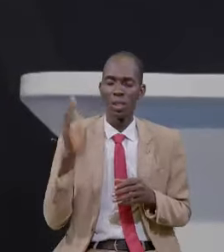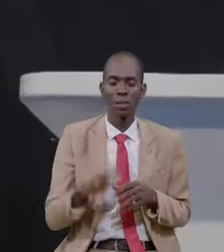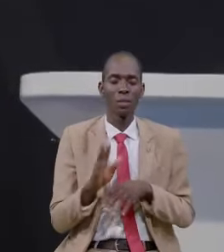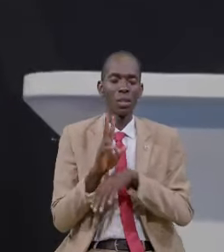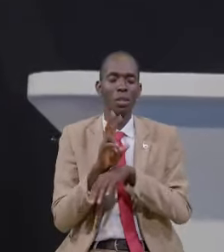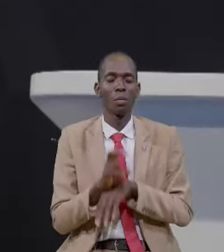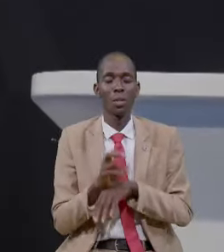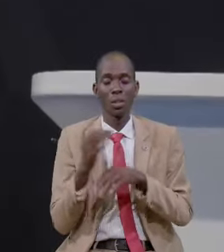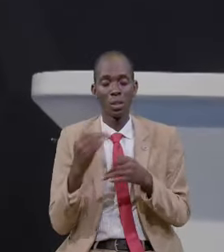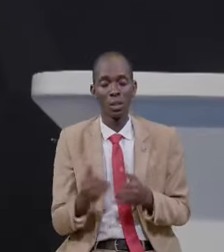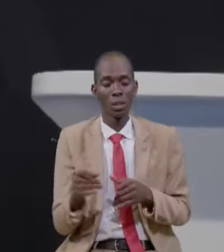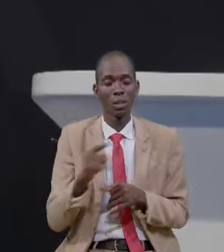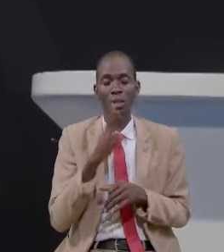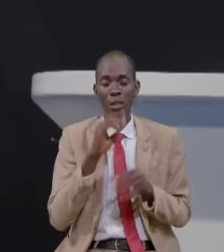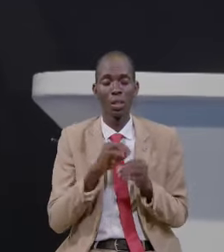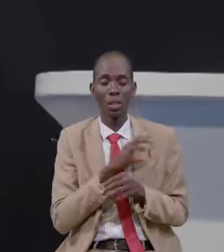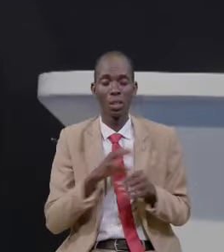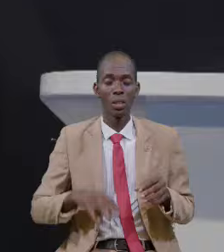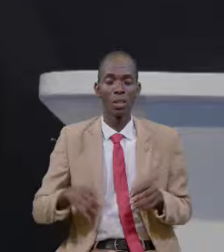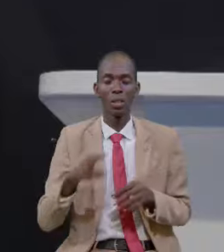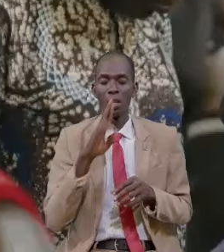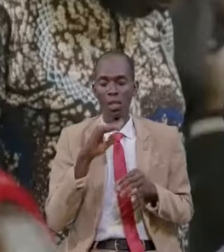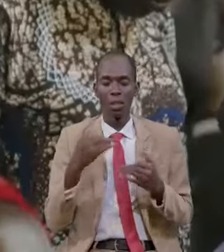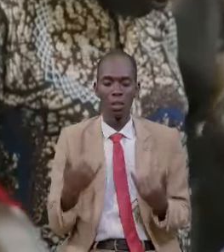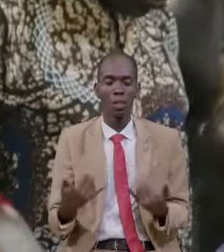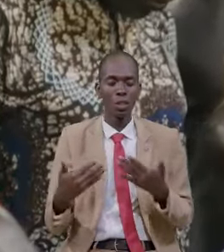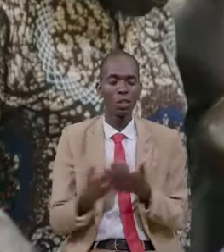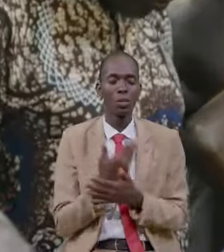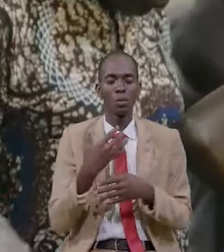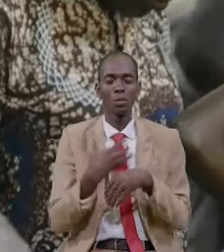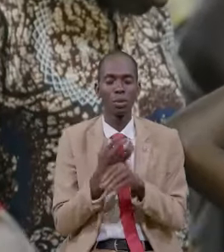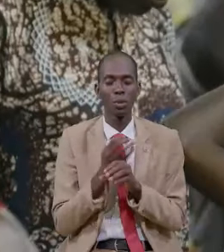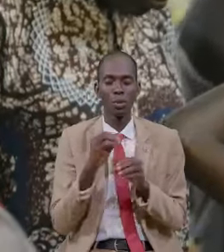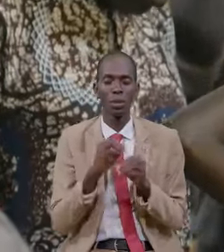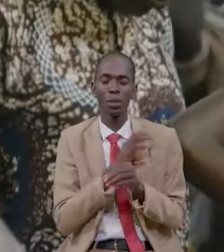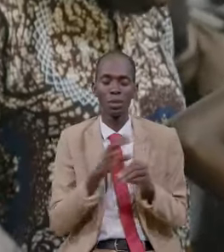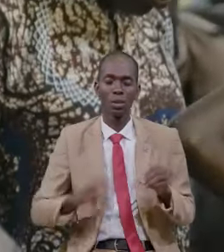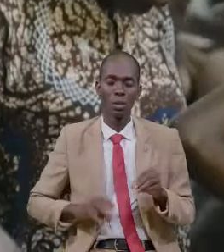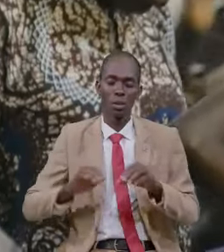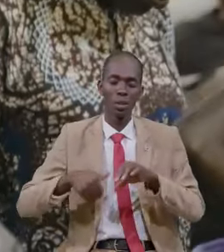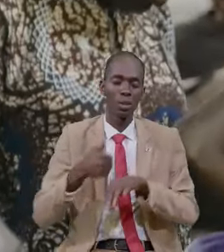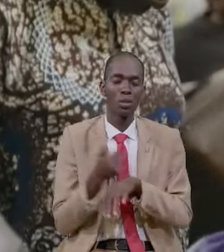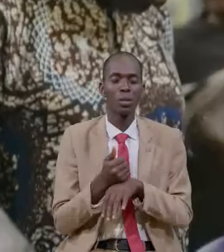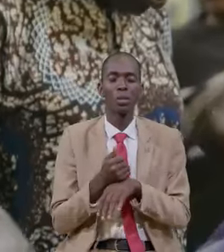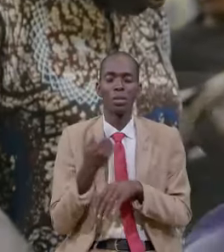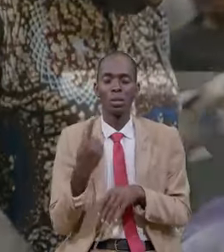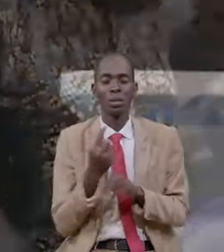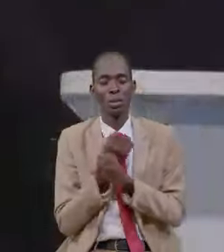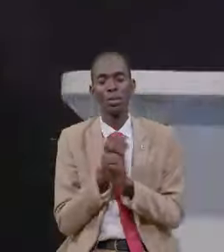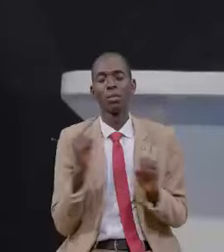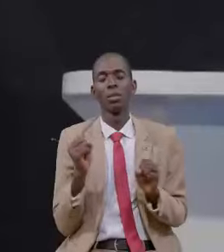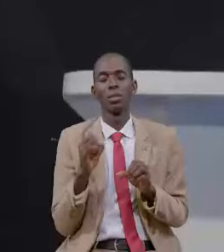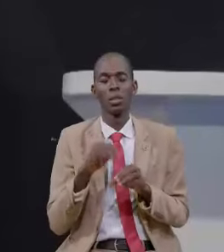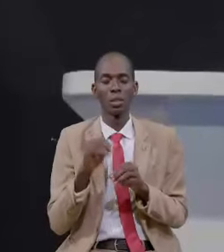they are in Christ, they are new creatures in Christ. Confirm the salvation in